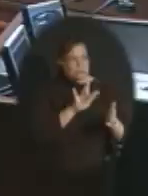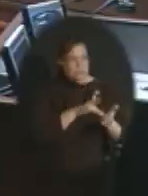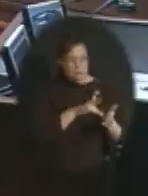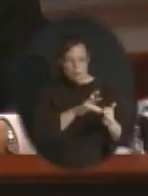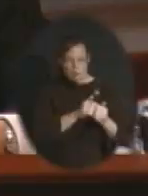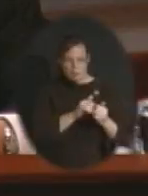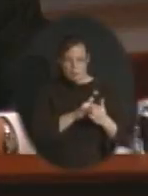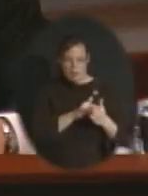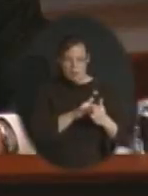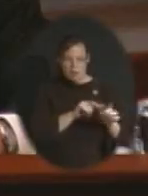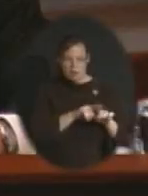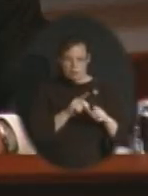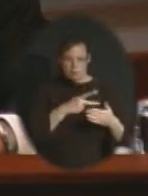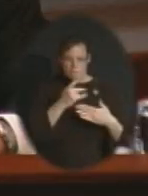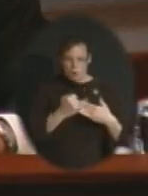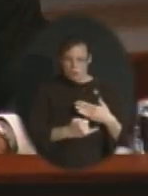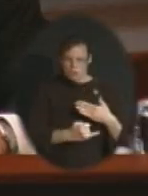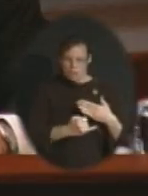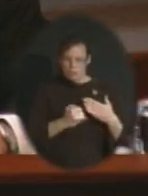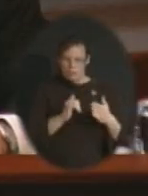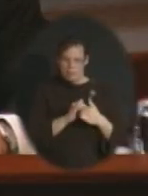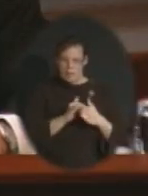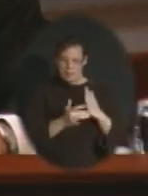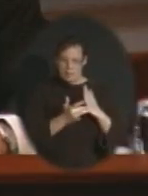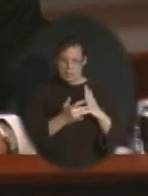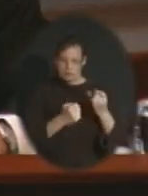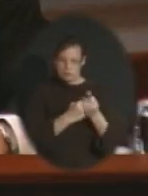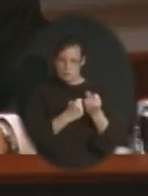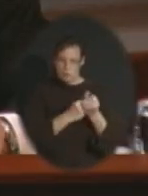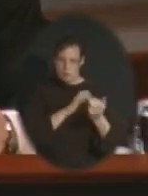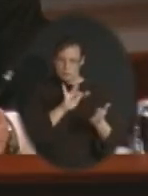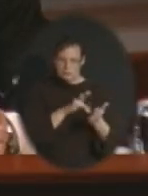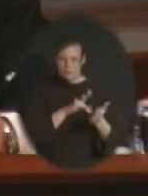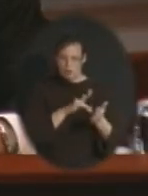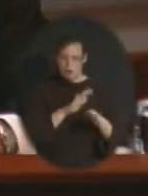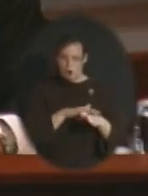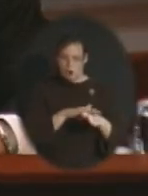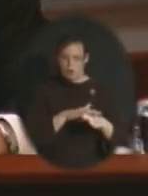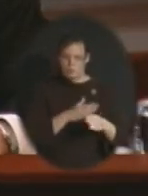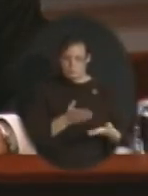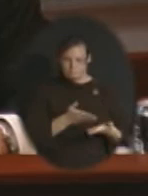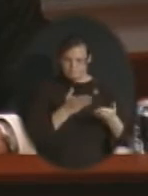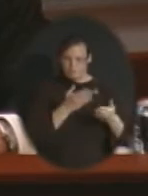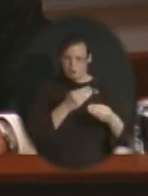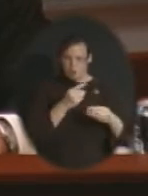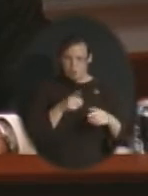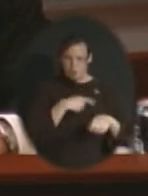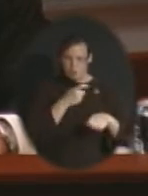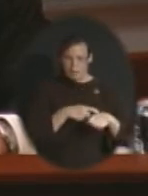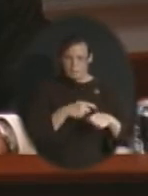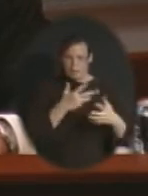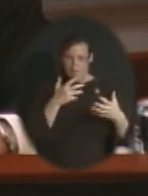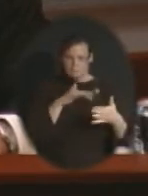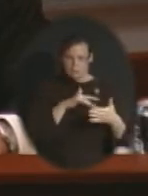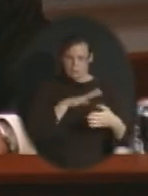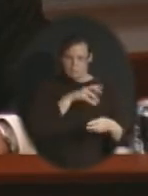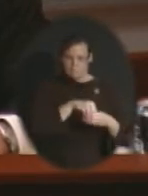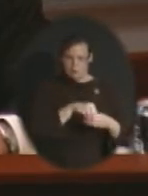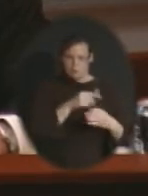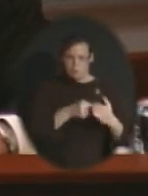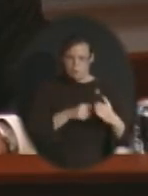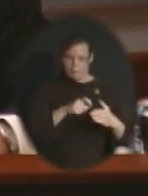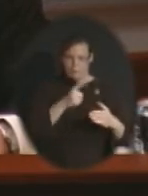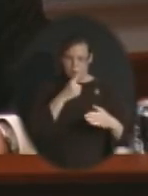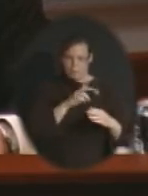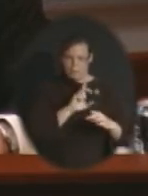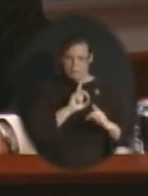bet. Also a project, the Technology Support Center, that's been on the docket for quite some time, and a lot of studies gone into it in terms of a need for the